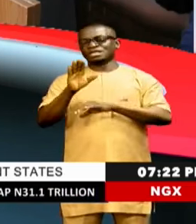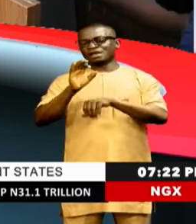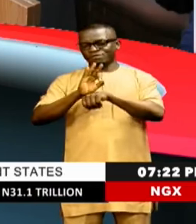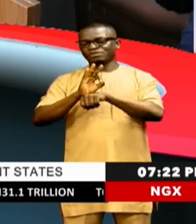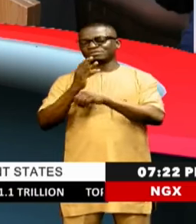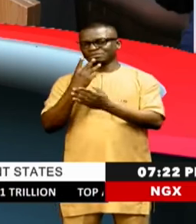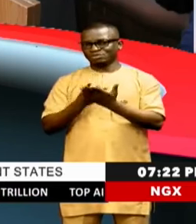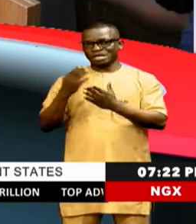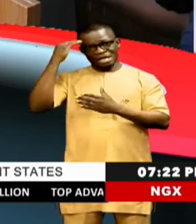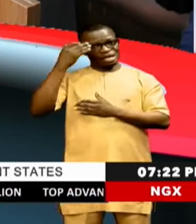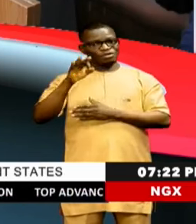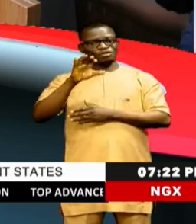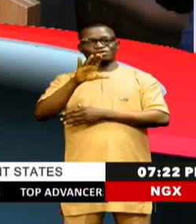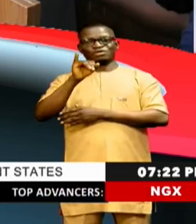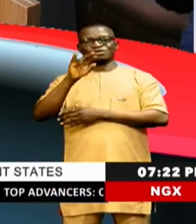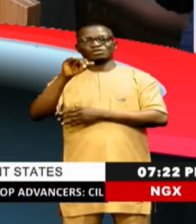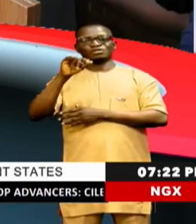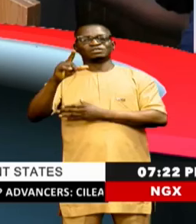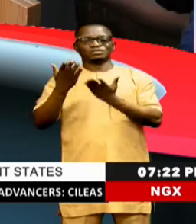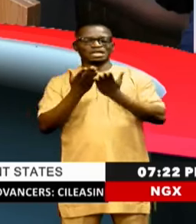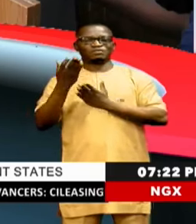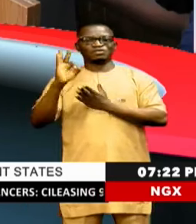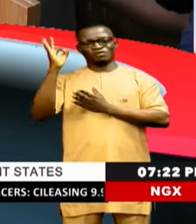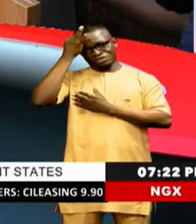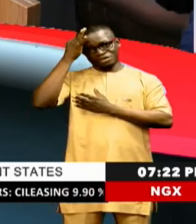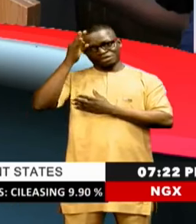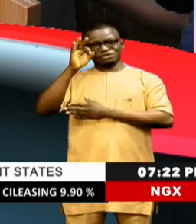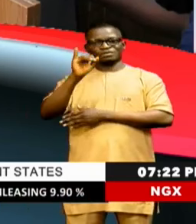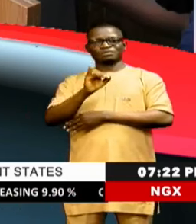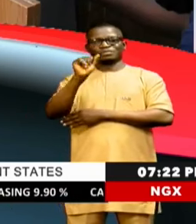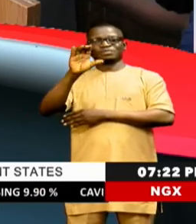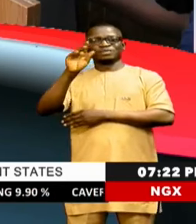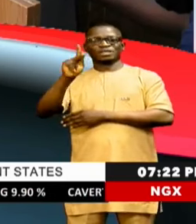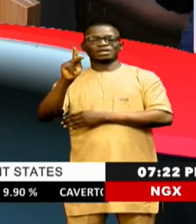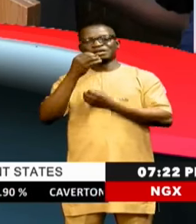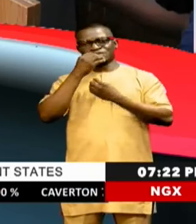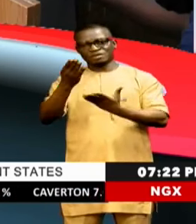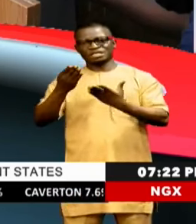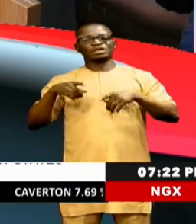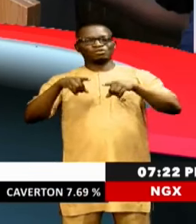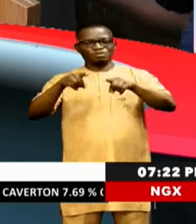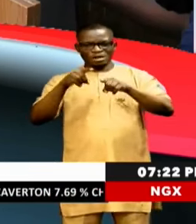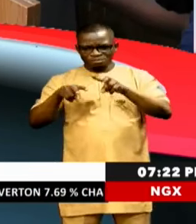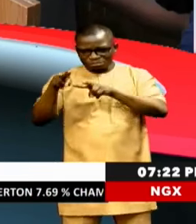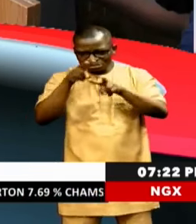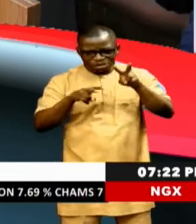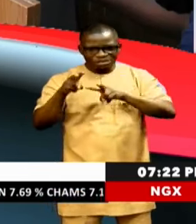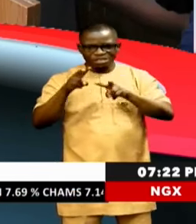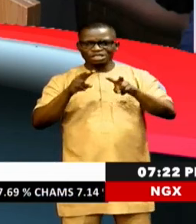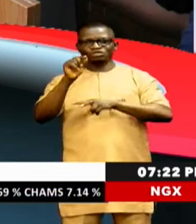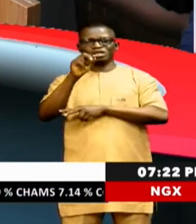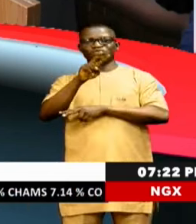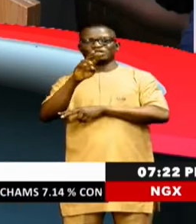of the Civil Service of the Federation, Didi Esther Wilson-Jack, said this while monitoring the combined